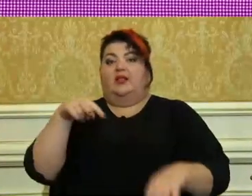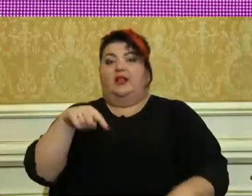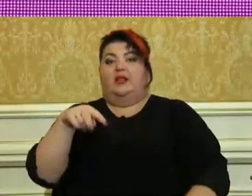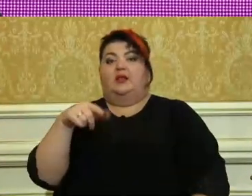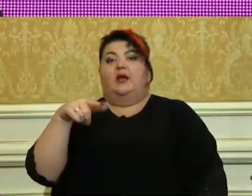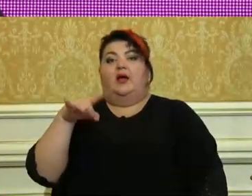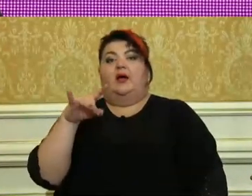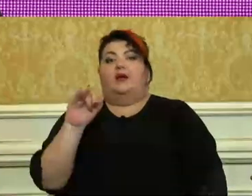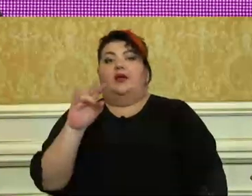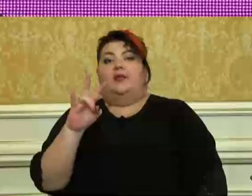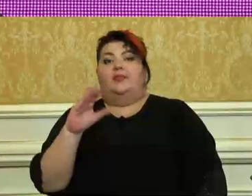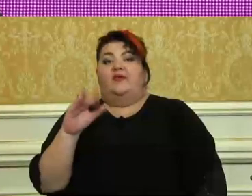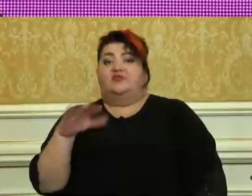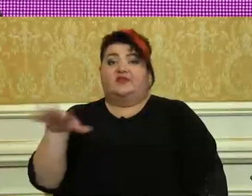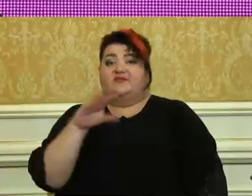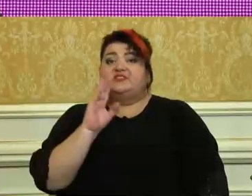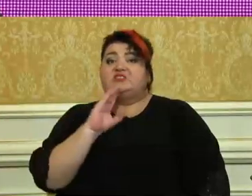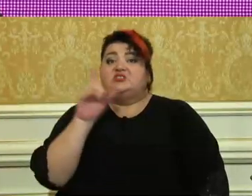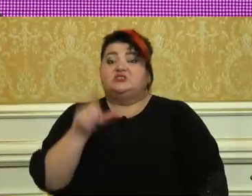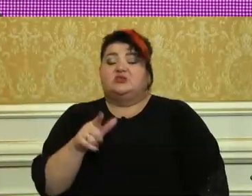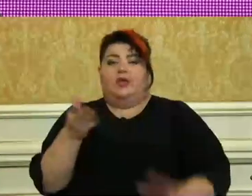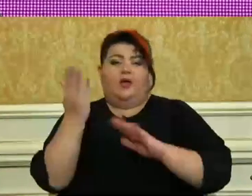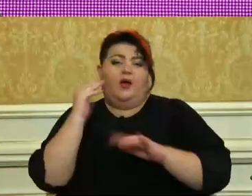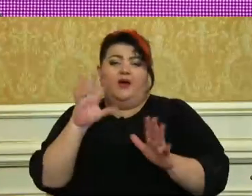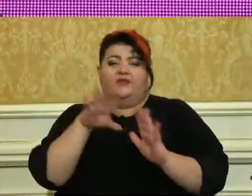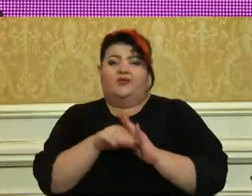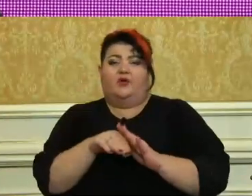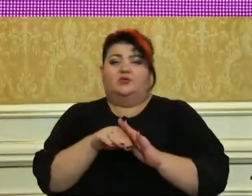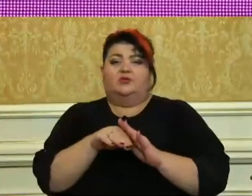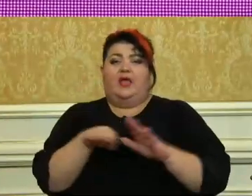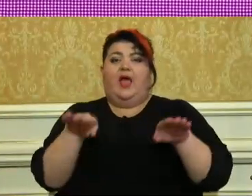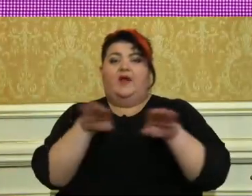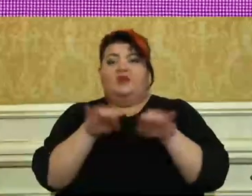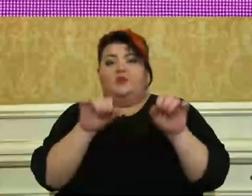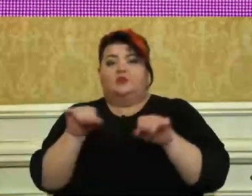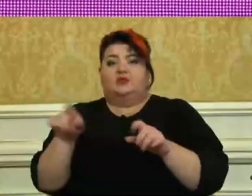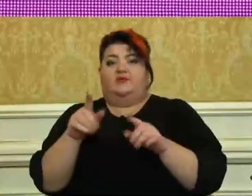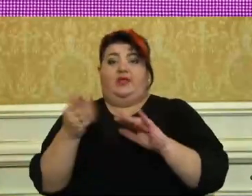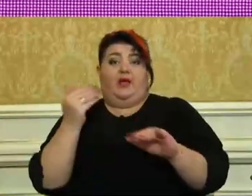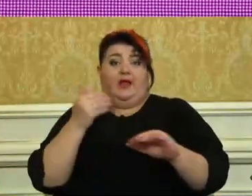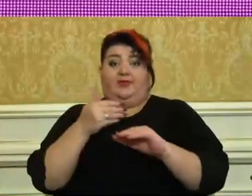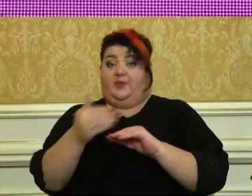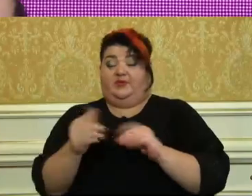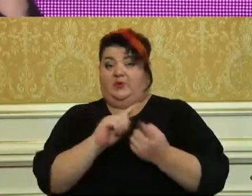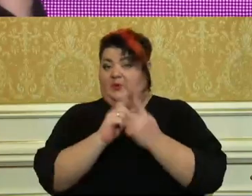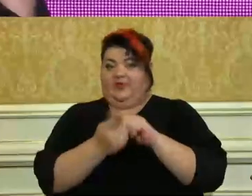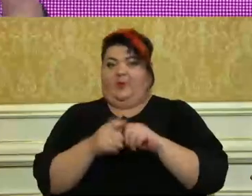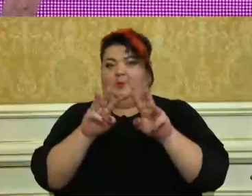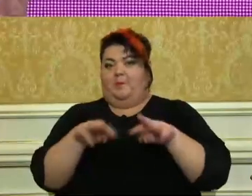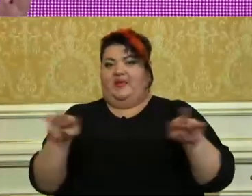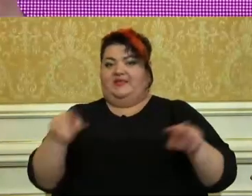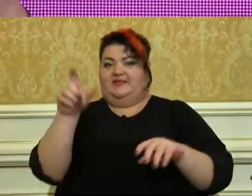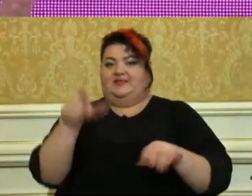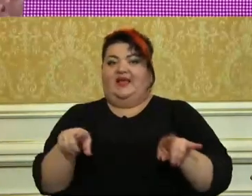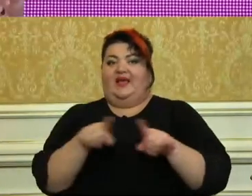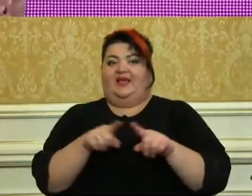Lila Hrinevich and all women who actually were the members of the caucus Equal Opportunities.